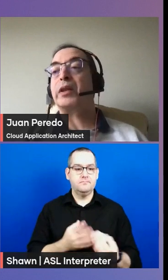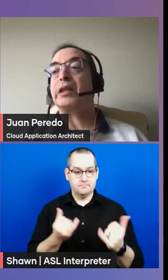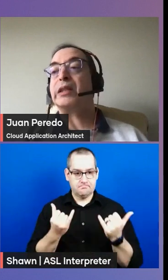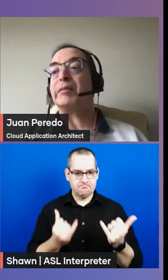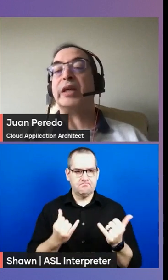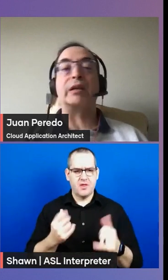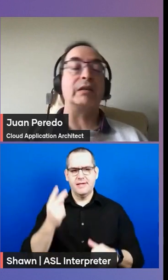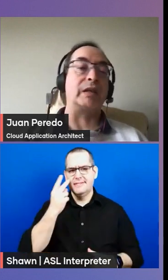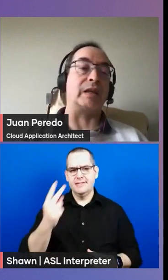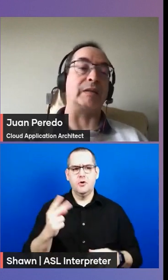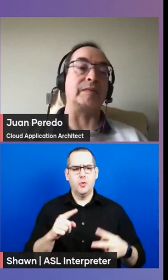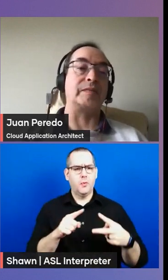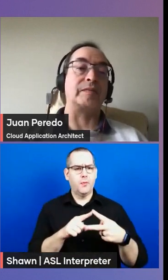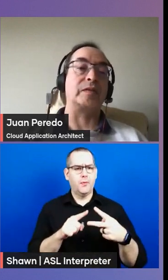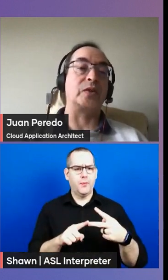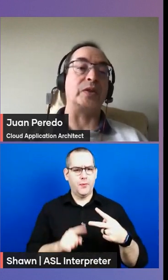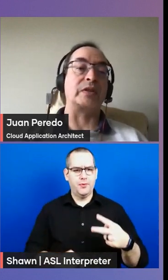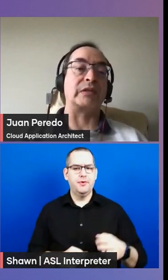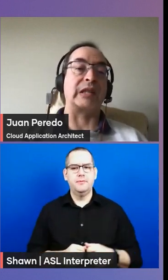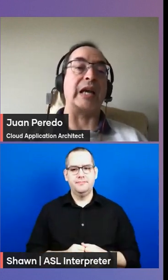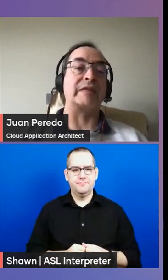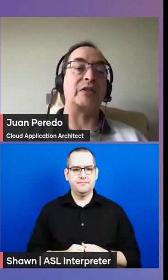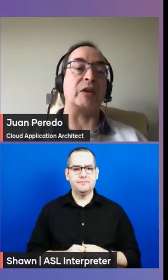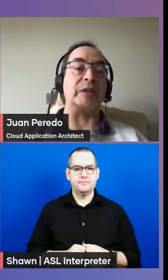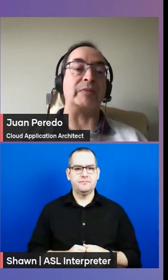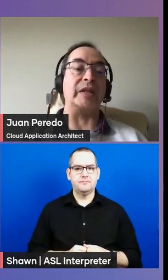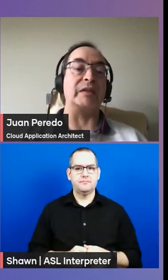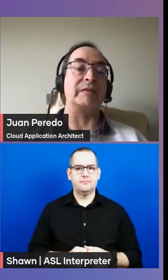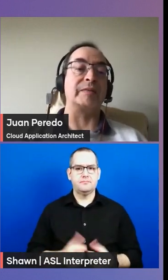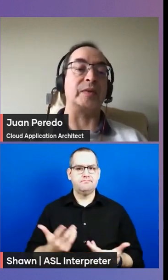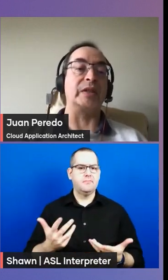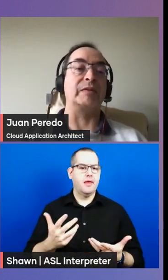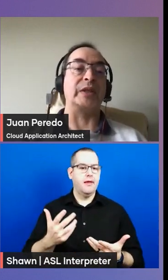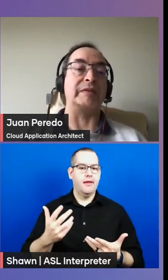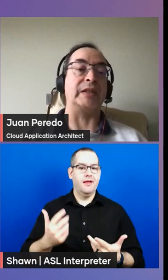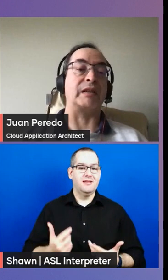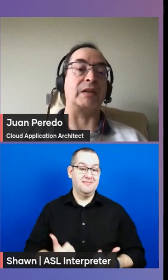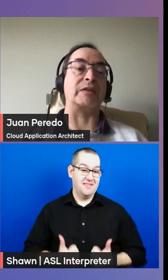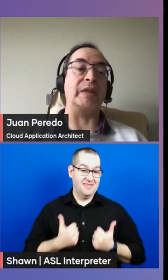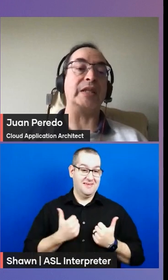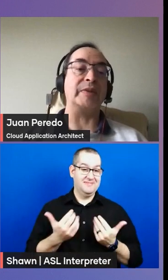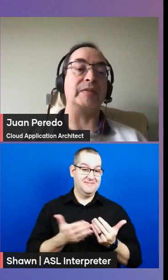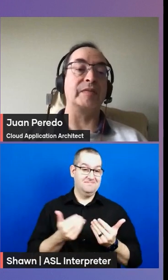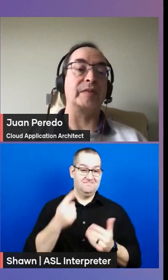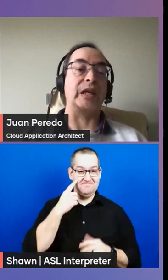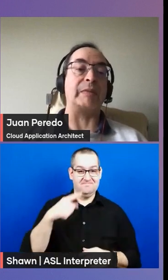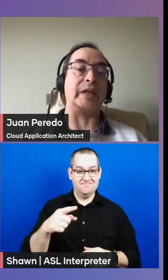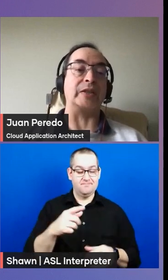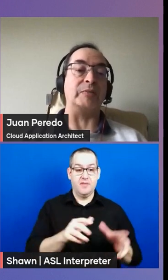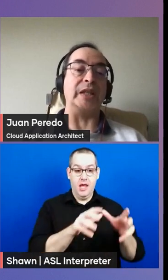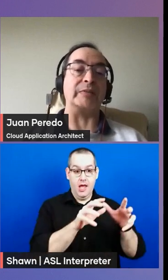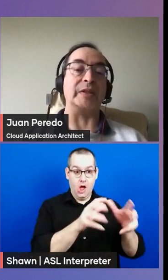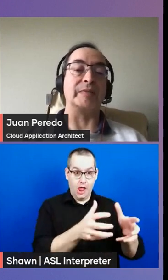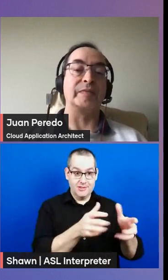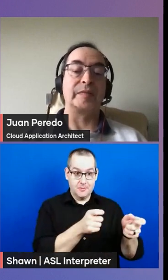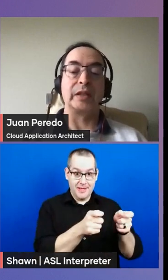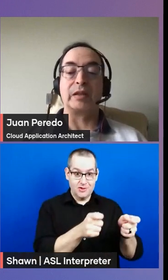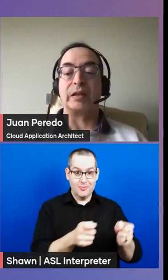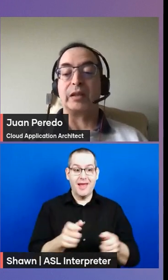two things that make Joy's life so much better, right? We have seen cluster management, application